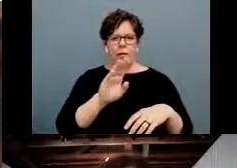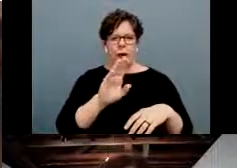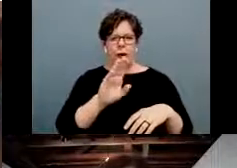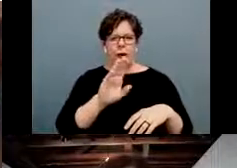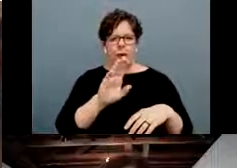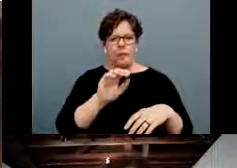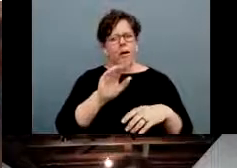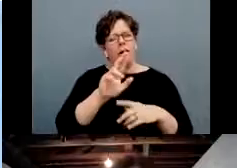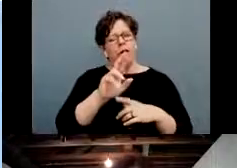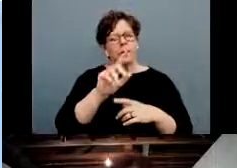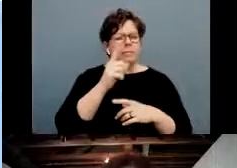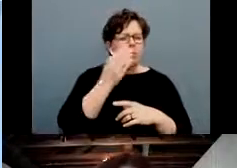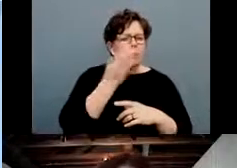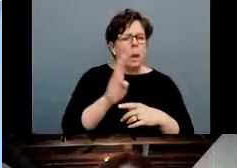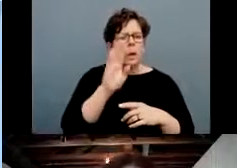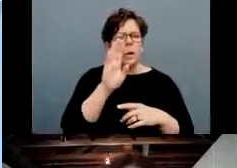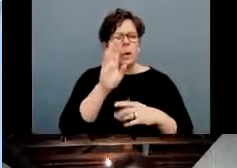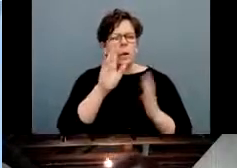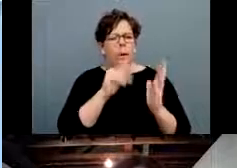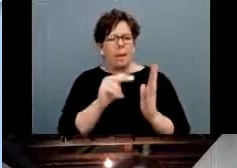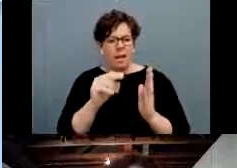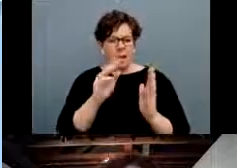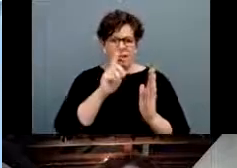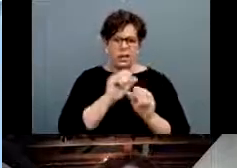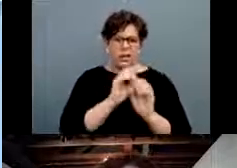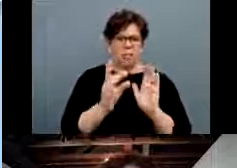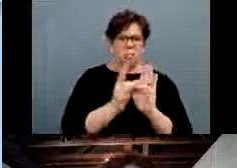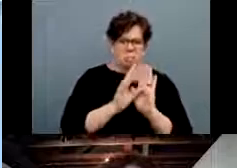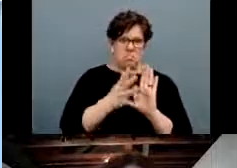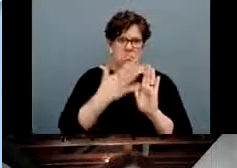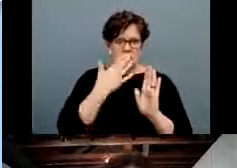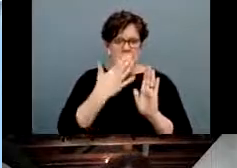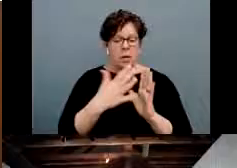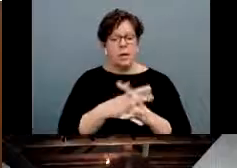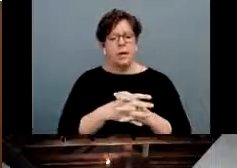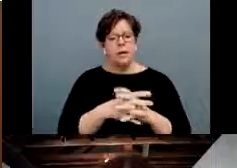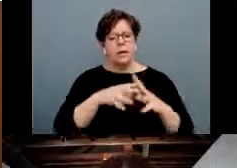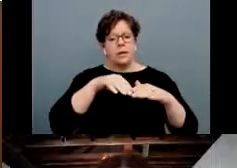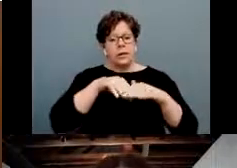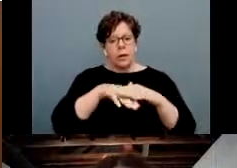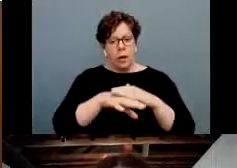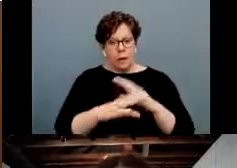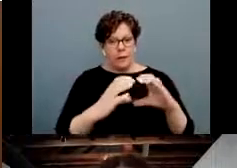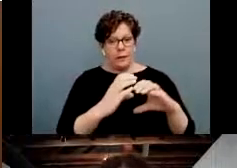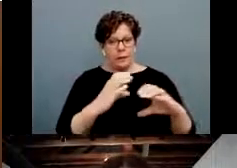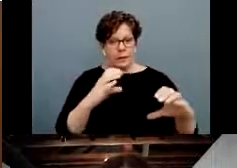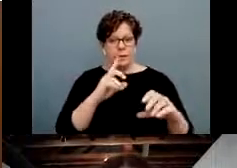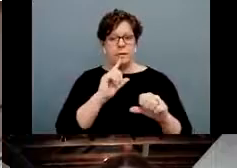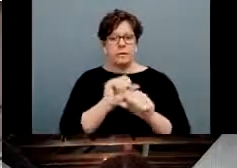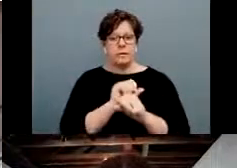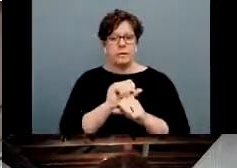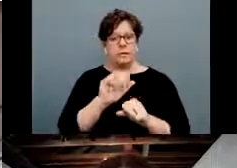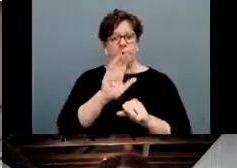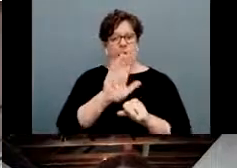paint that's still surprisingly intact. As we step into the space, we're actually looking at James